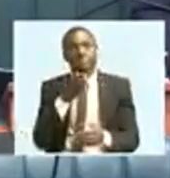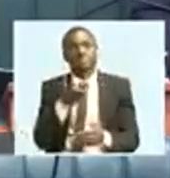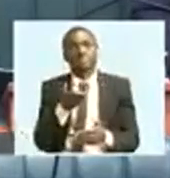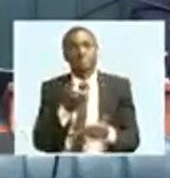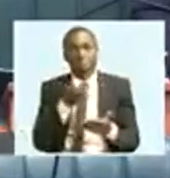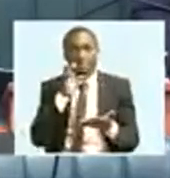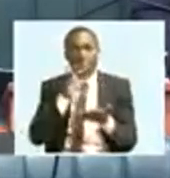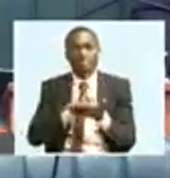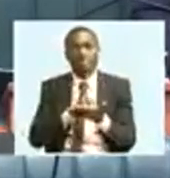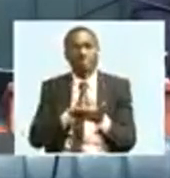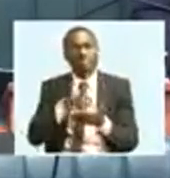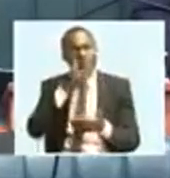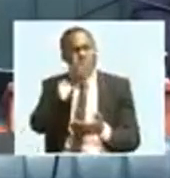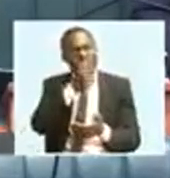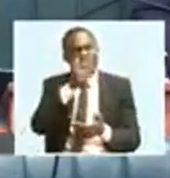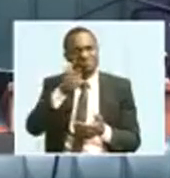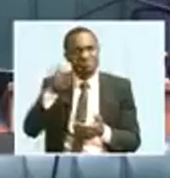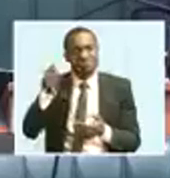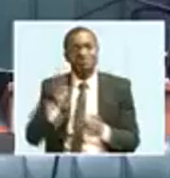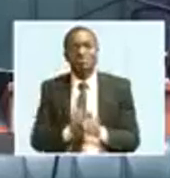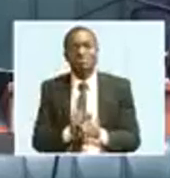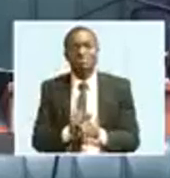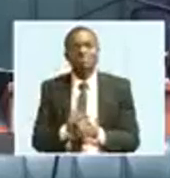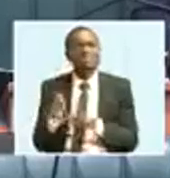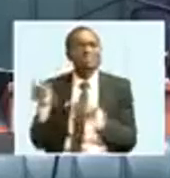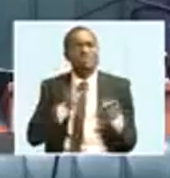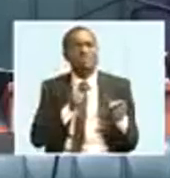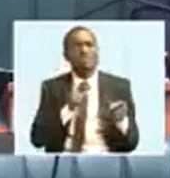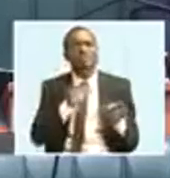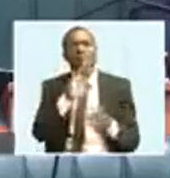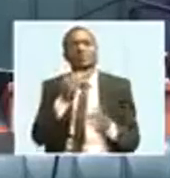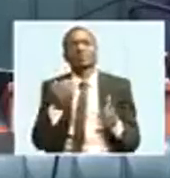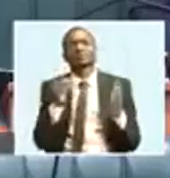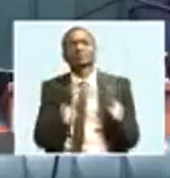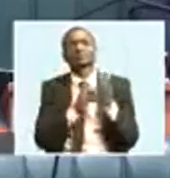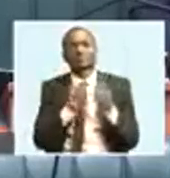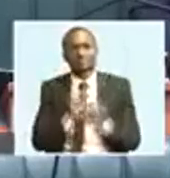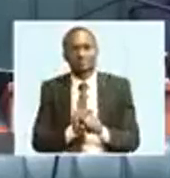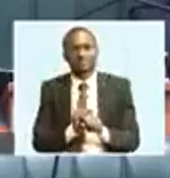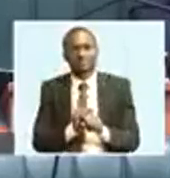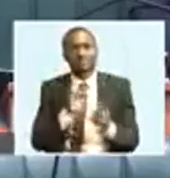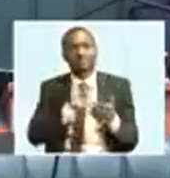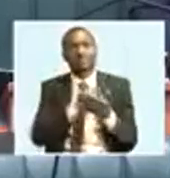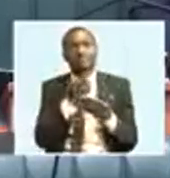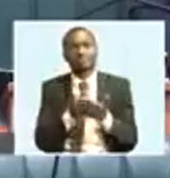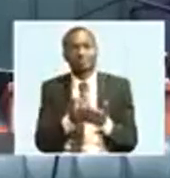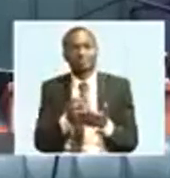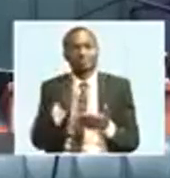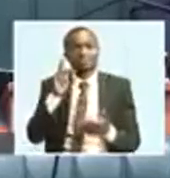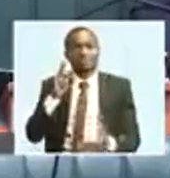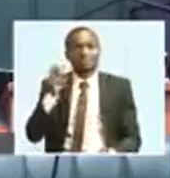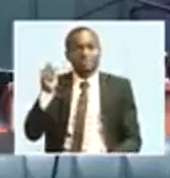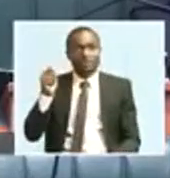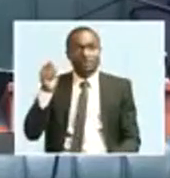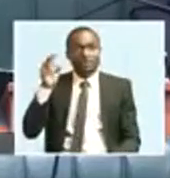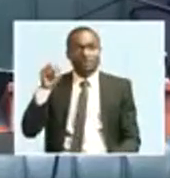cases of gassing, which have reappeared with particular reference to Kamfinsa